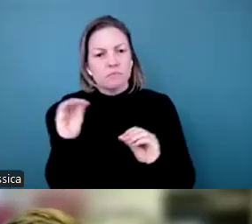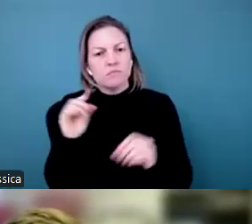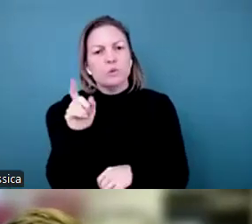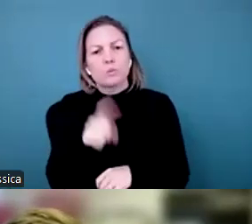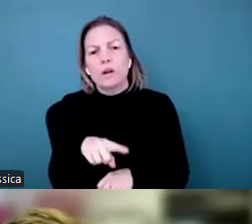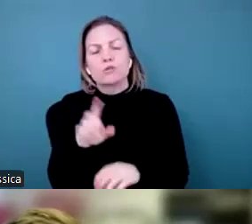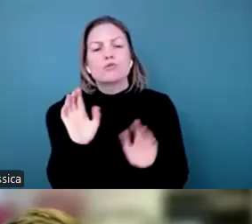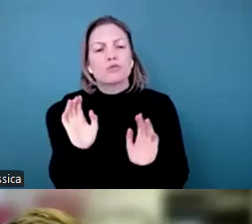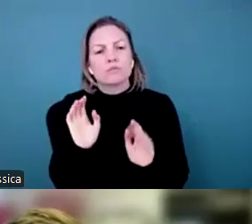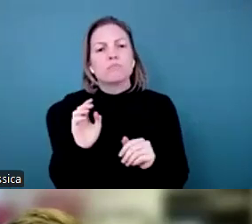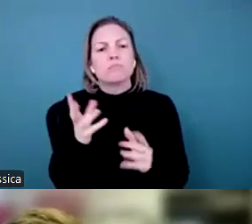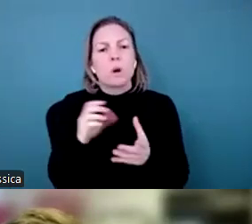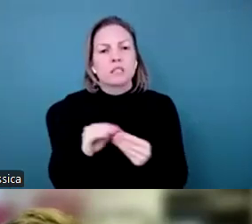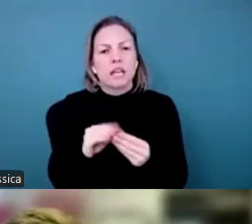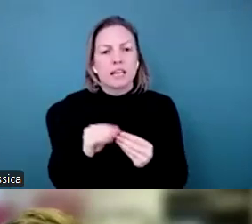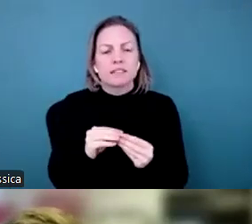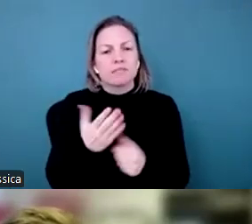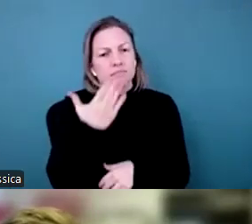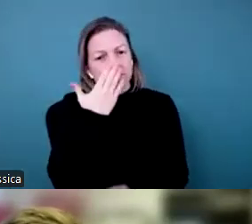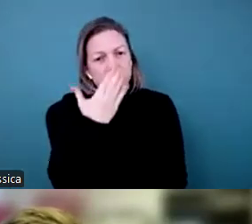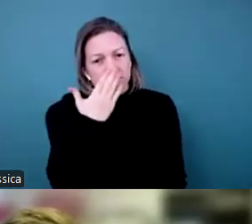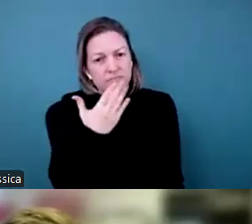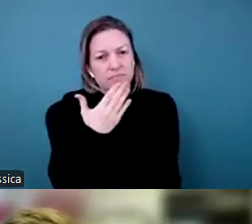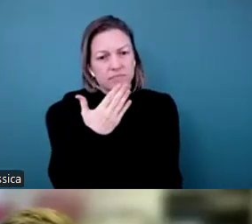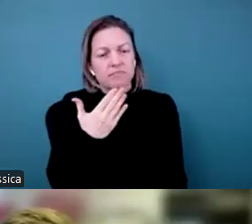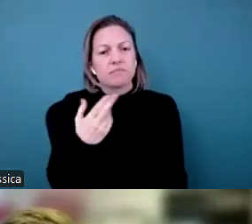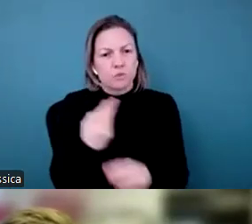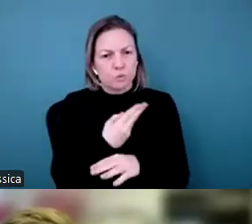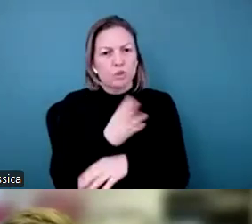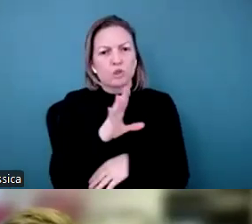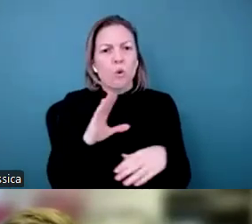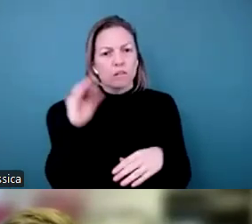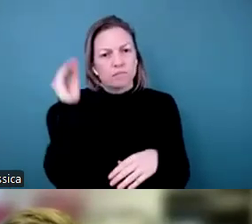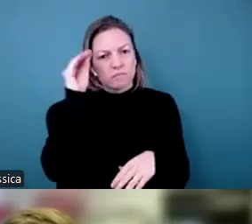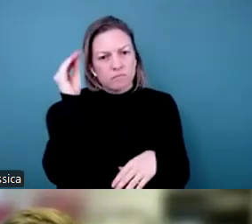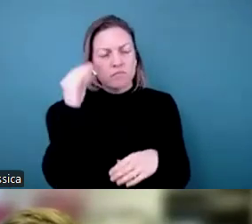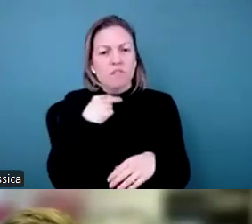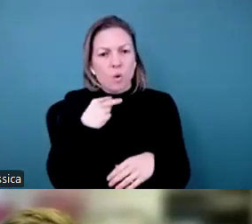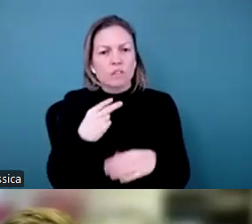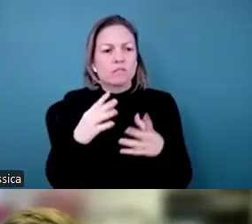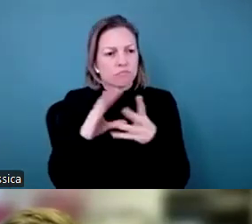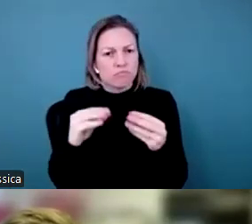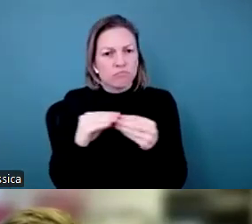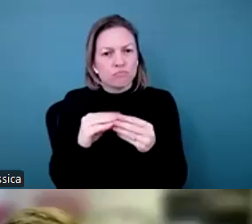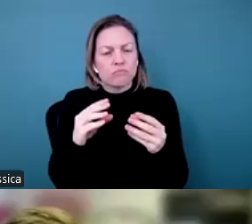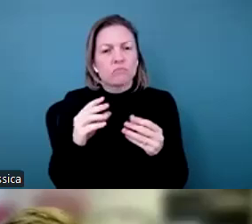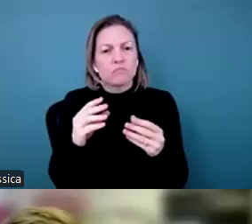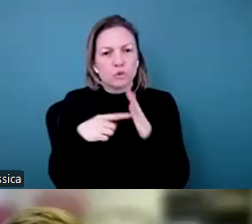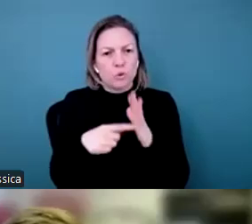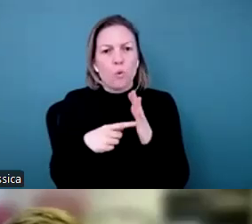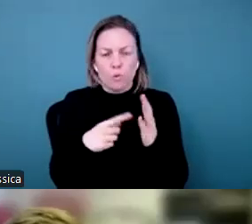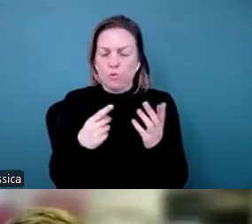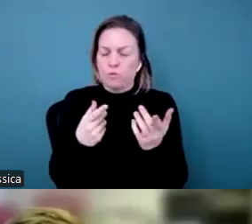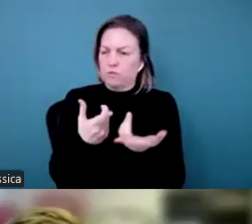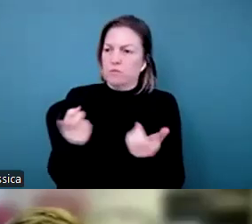Dan. I just wanted to say thank you for using your voice to elevate the needs of caregivers to the general community,